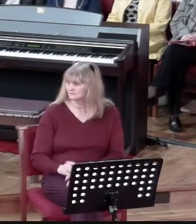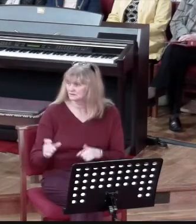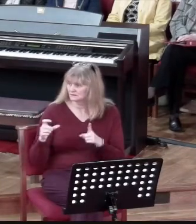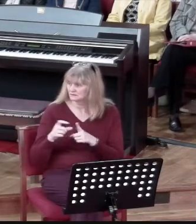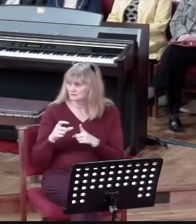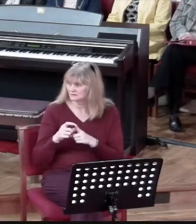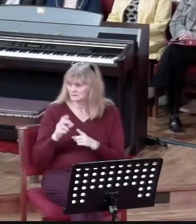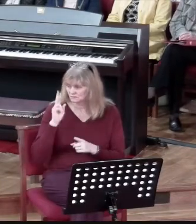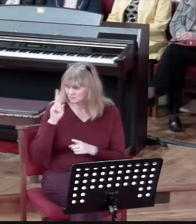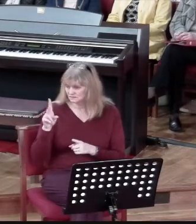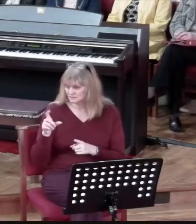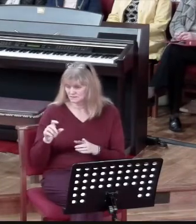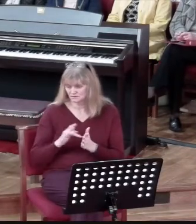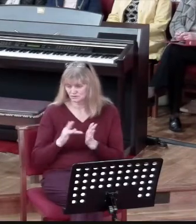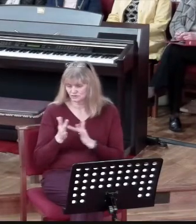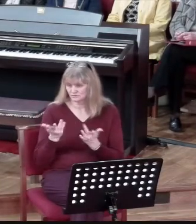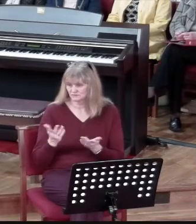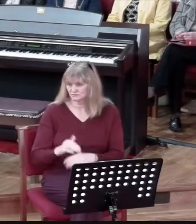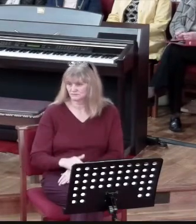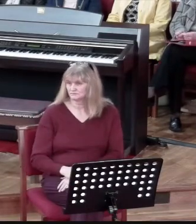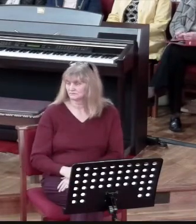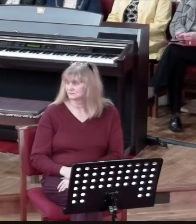his friends? No?